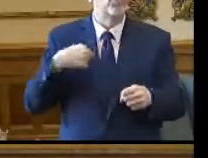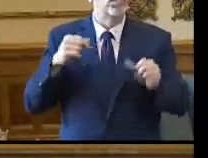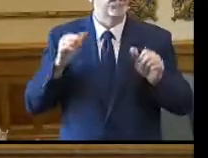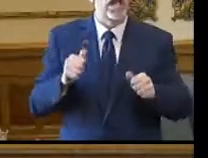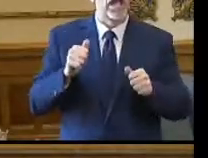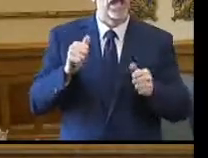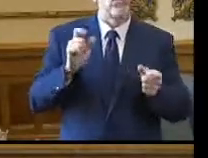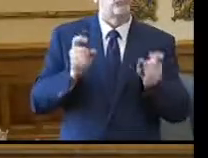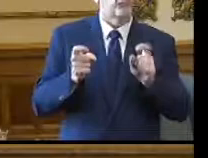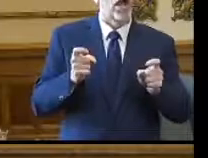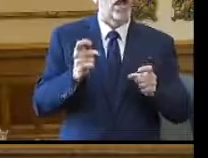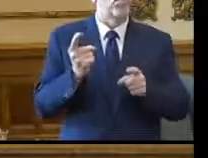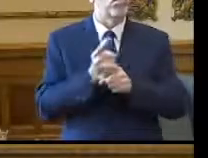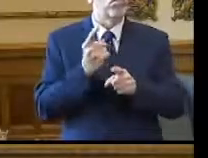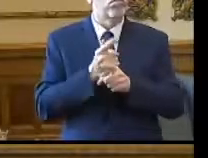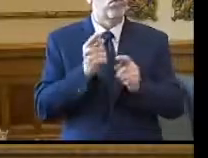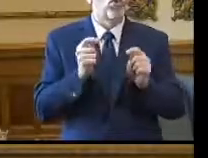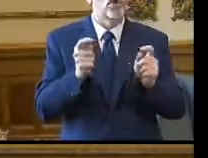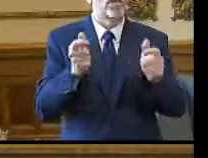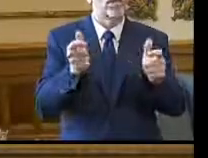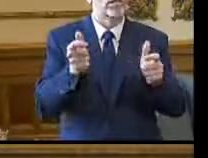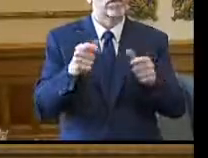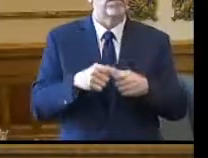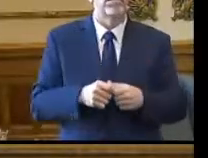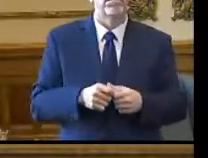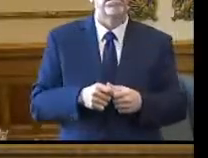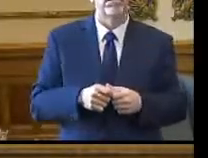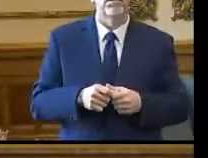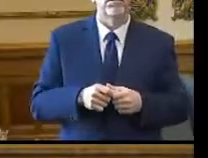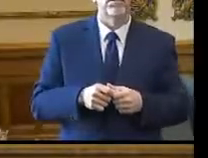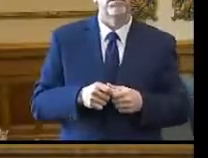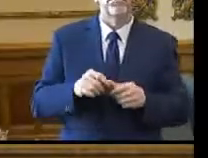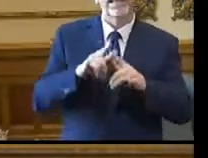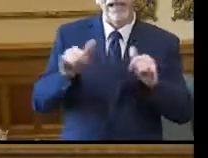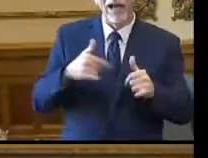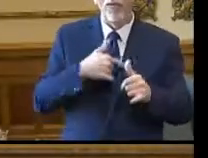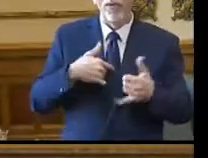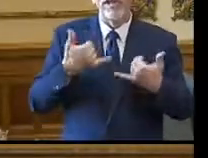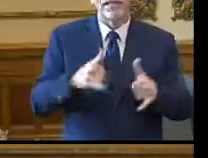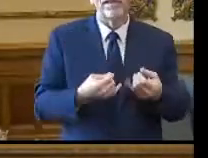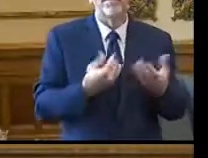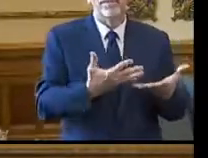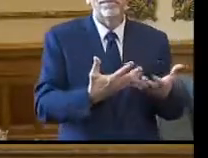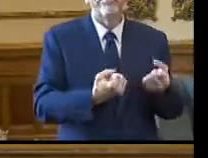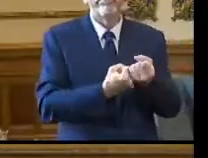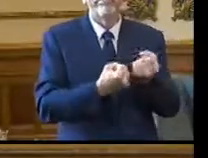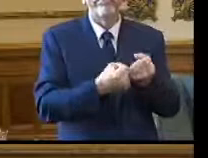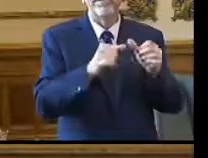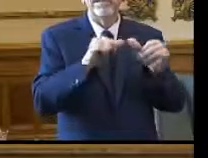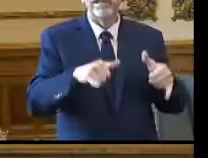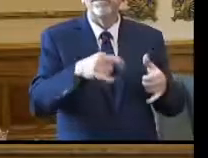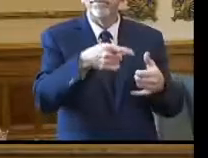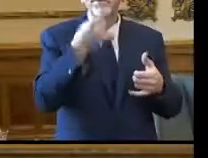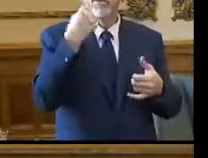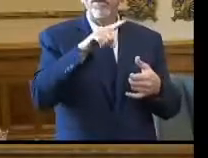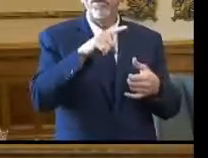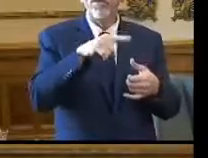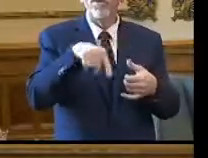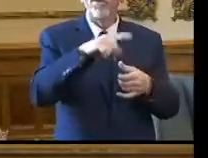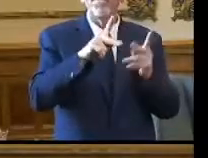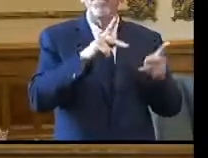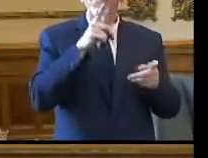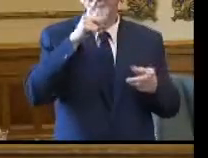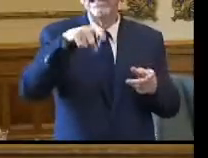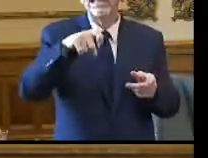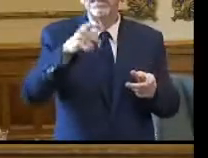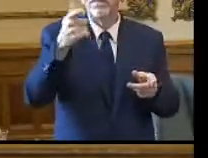have the changes needed on a quick basis while providing system stability for the transfer of the